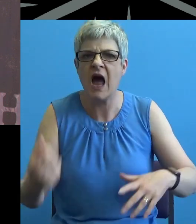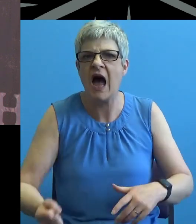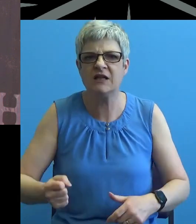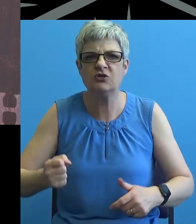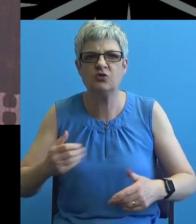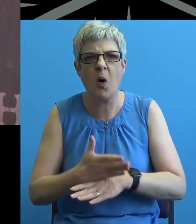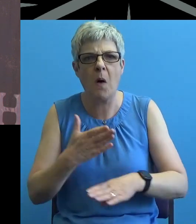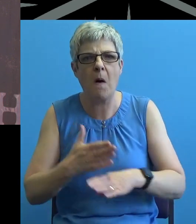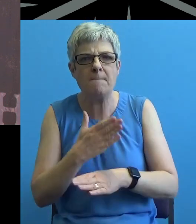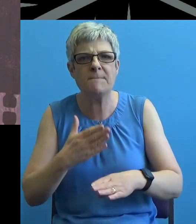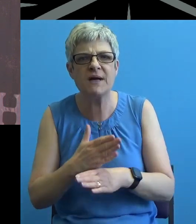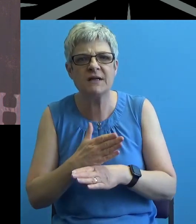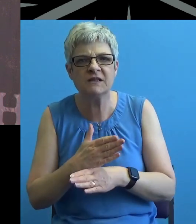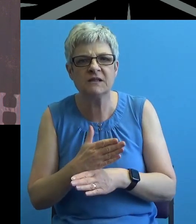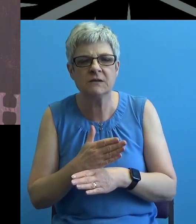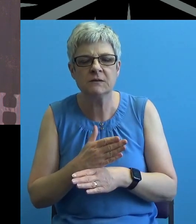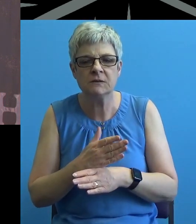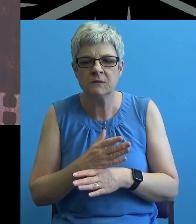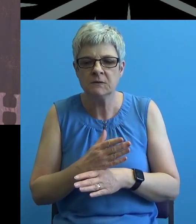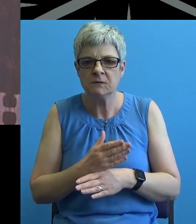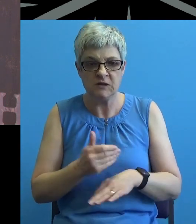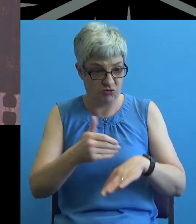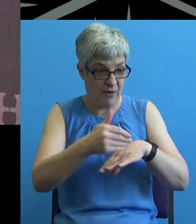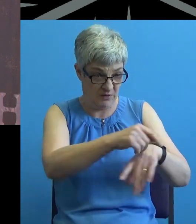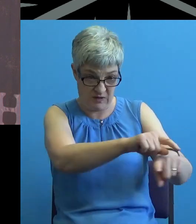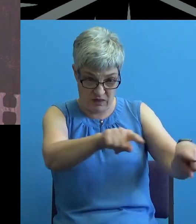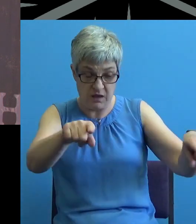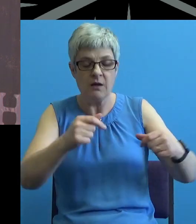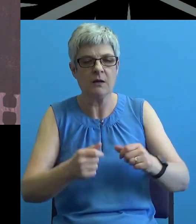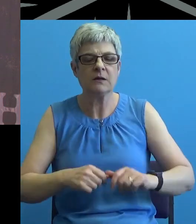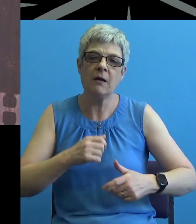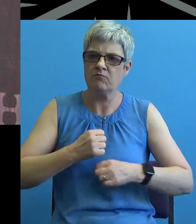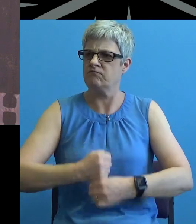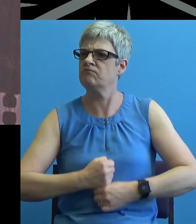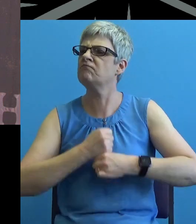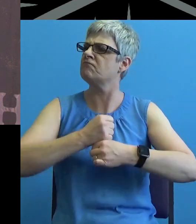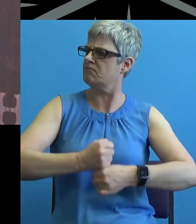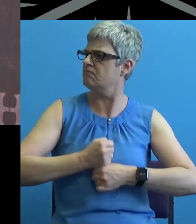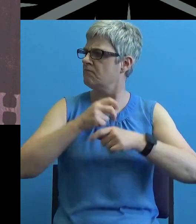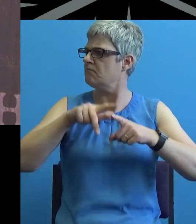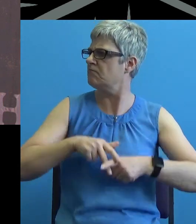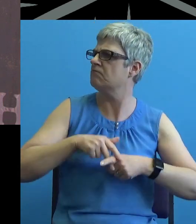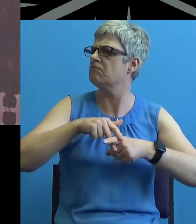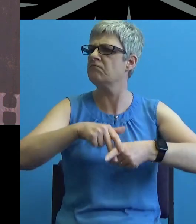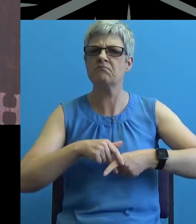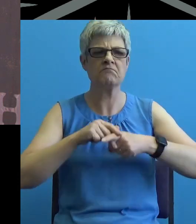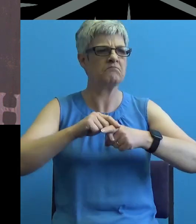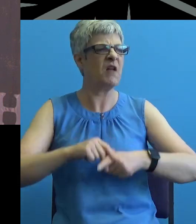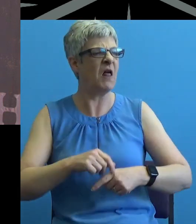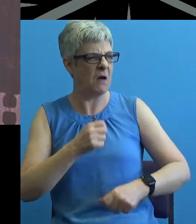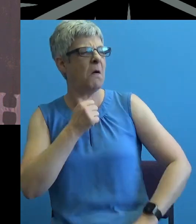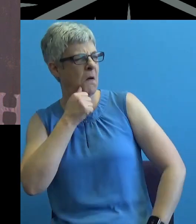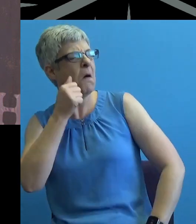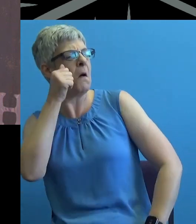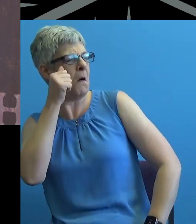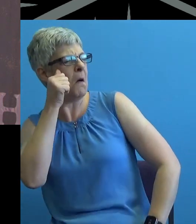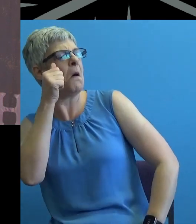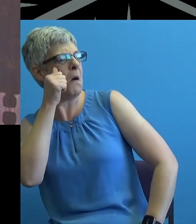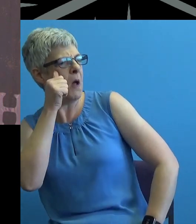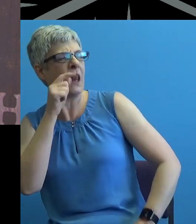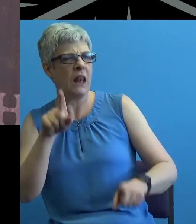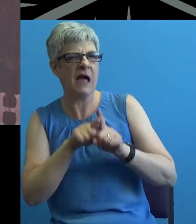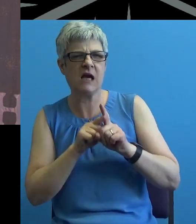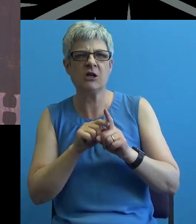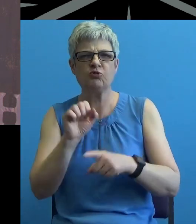do. And as he rides into the city, he sizes up the situation like every good superhero